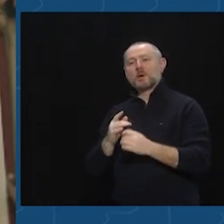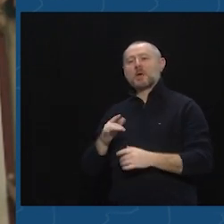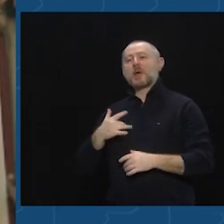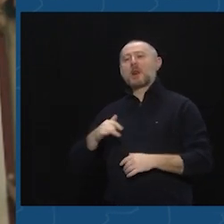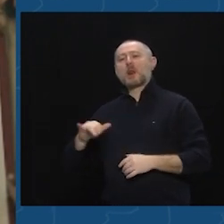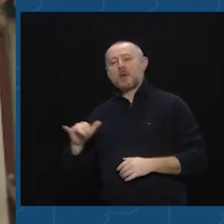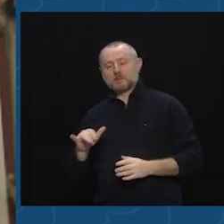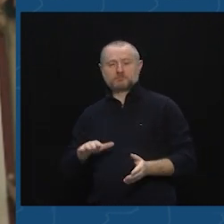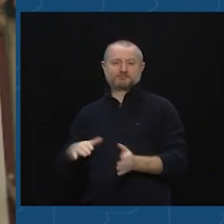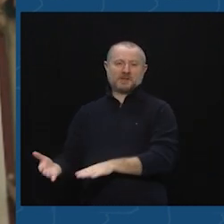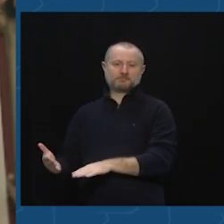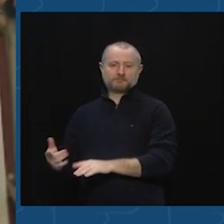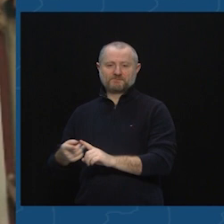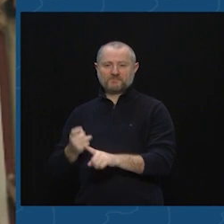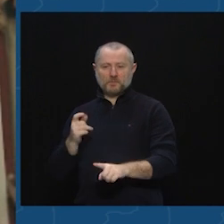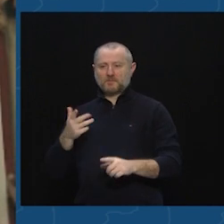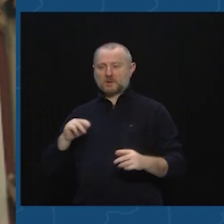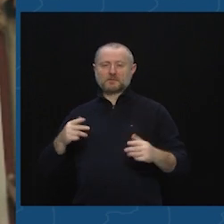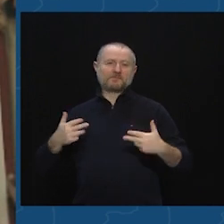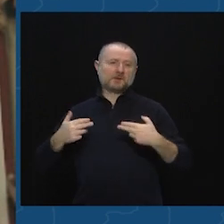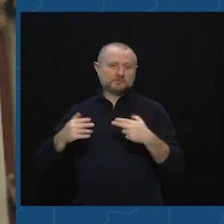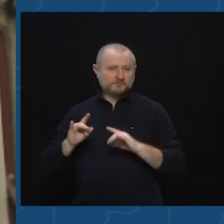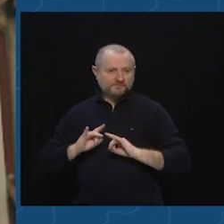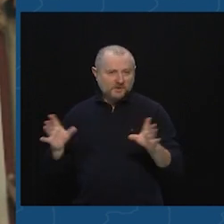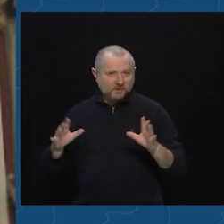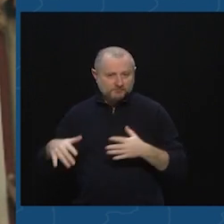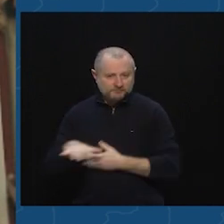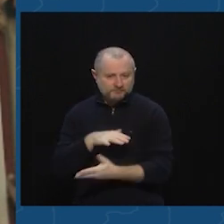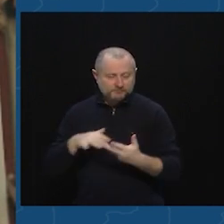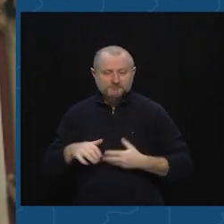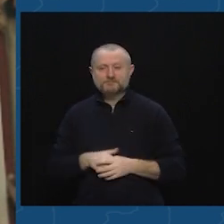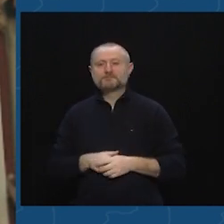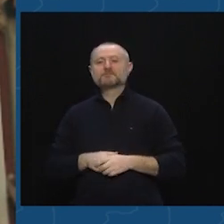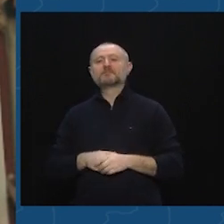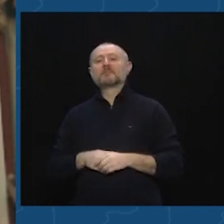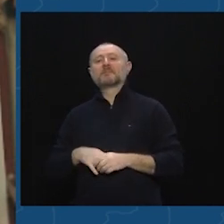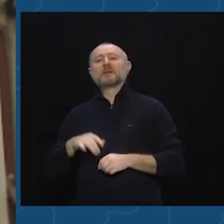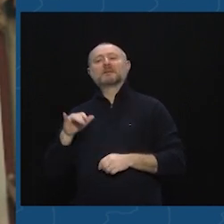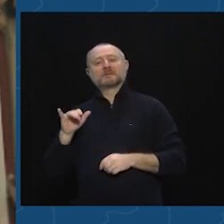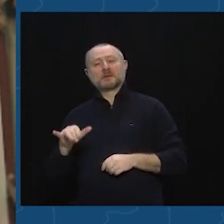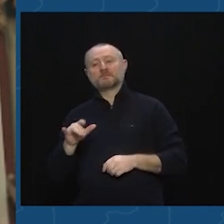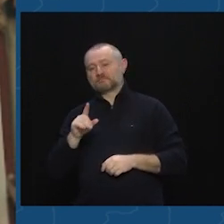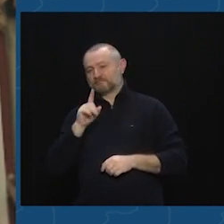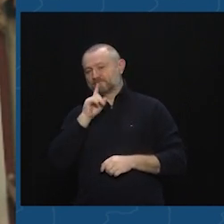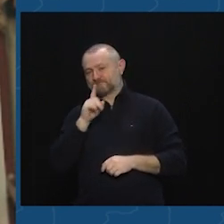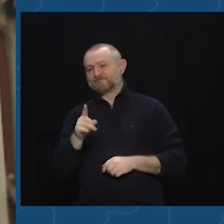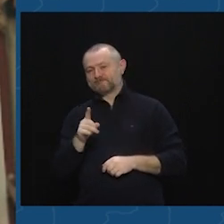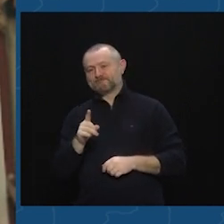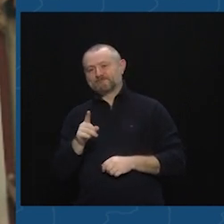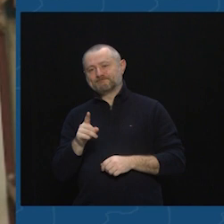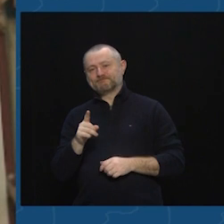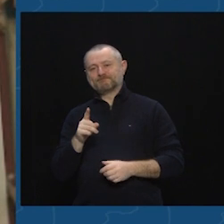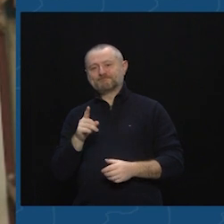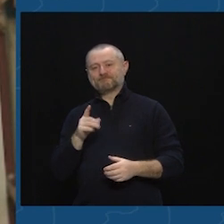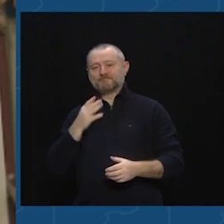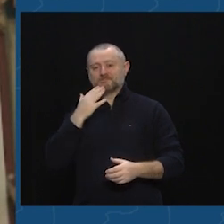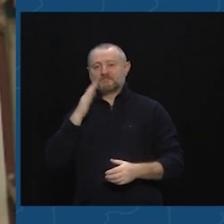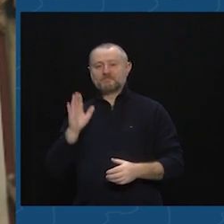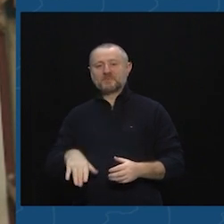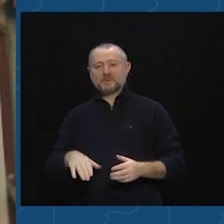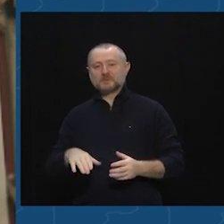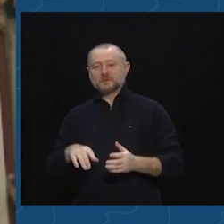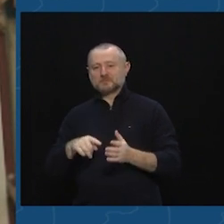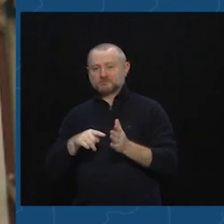gun violence. That is a blemish on our country. To sit back and